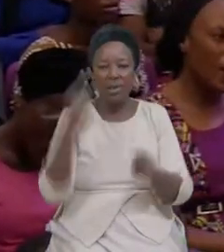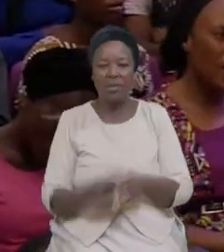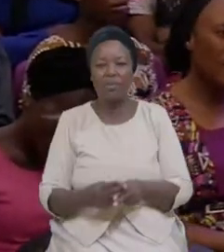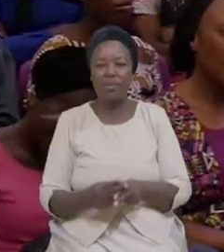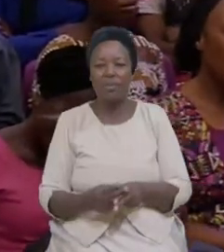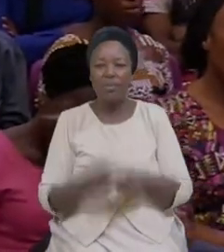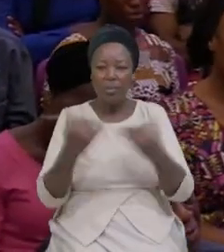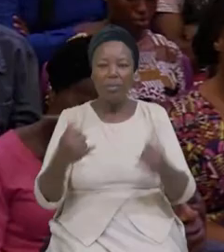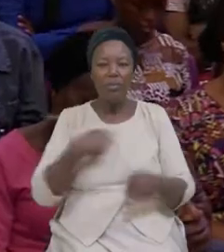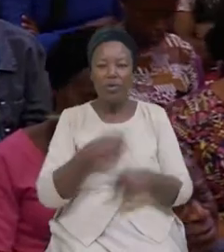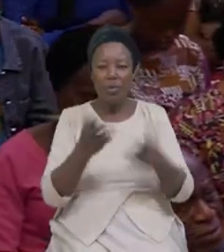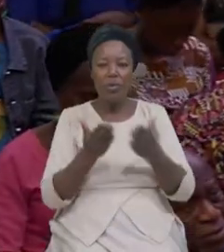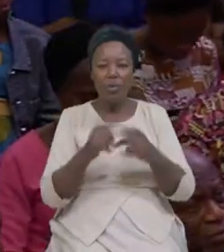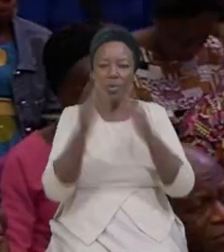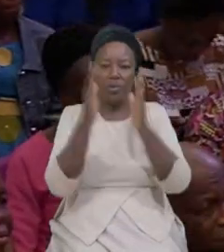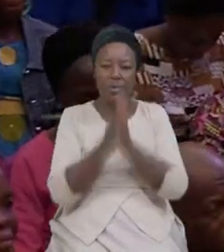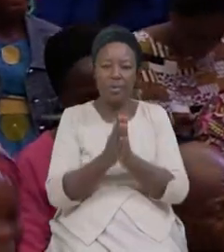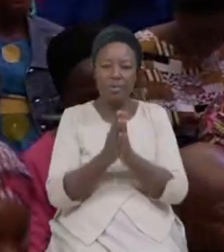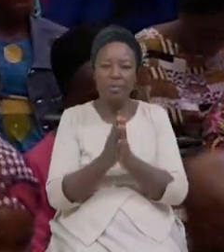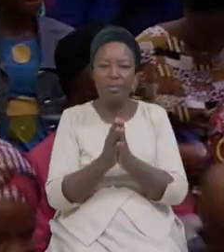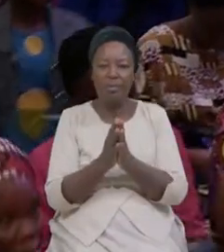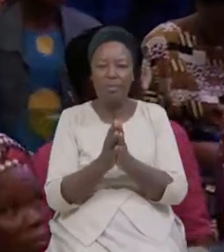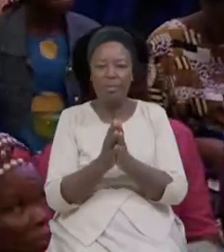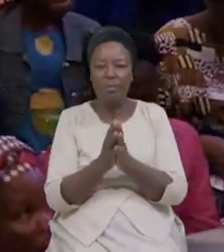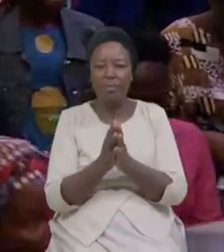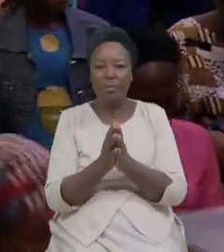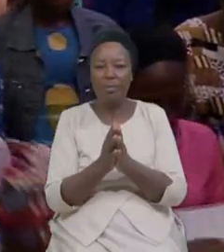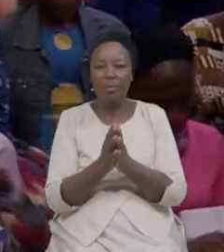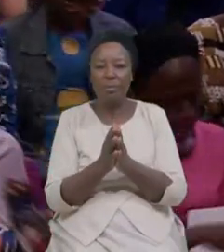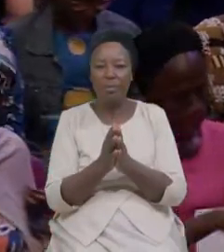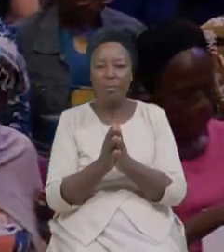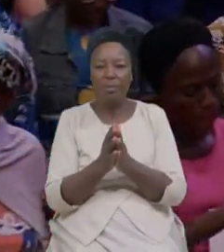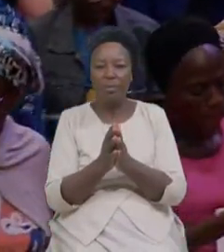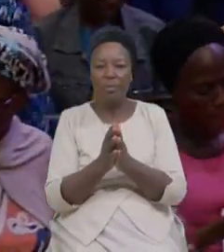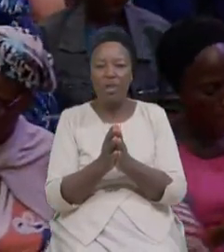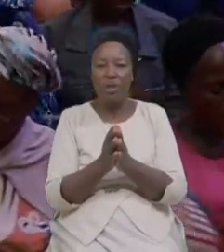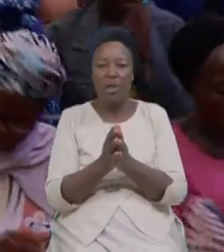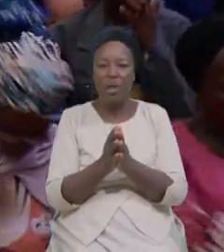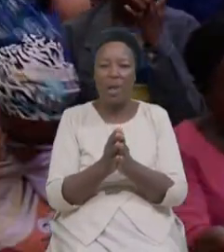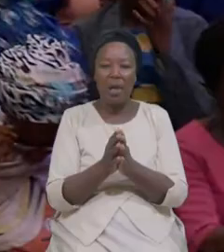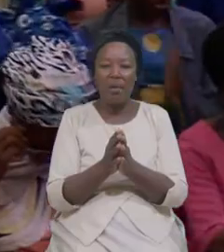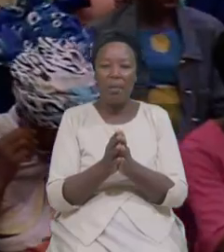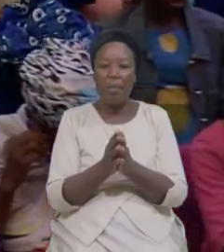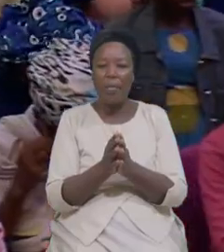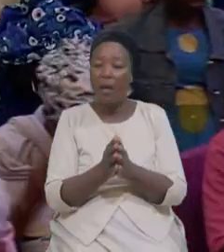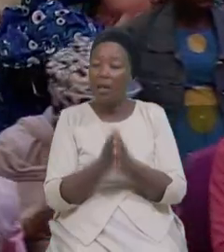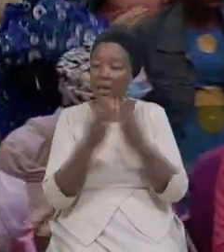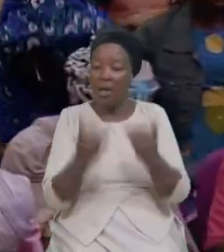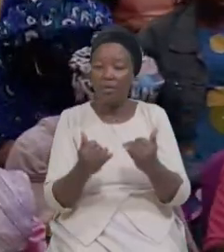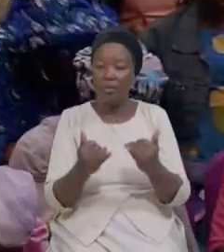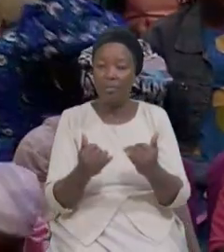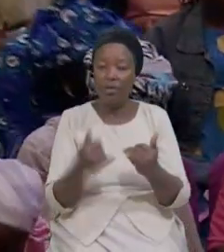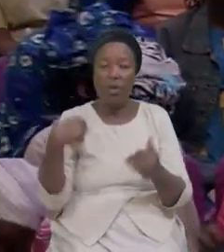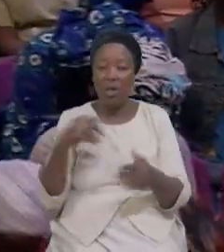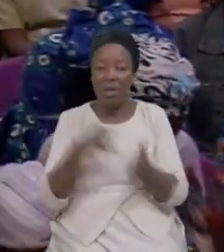Heads bowed and eyes closed. We're going to call upon the Lord now. You want to give your life to the Lord, that this great God, this